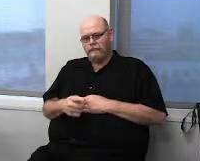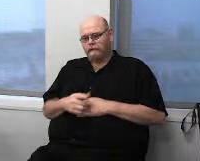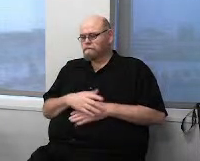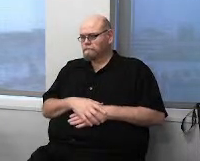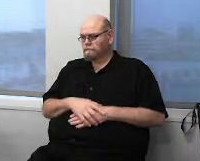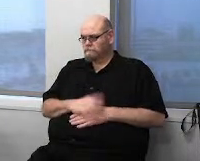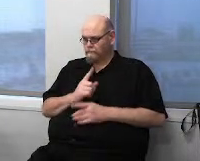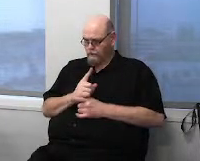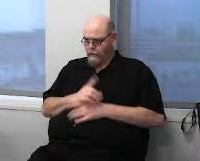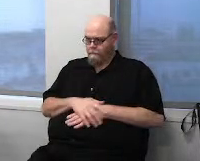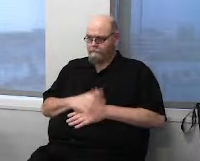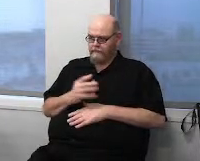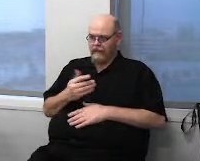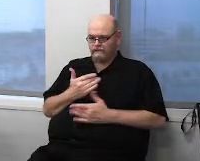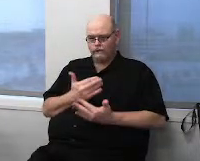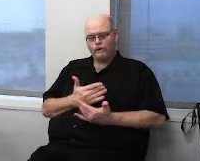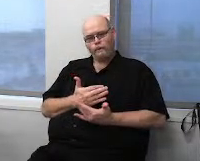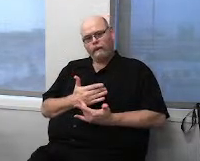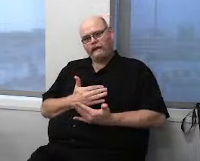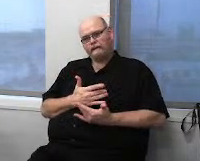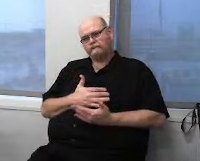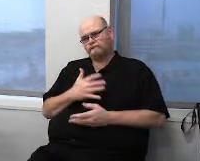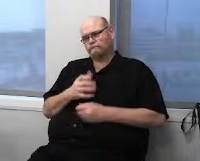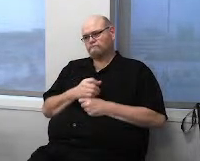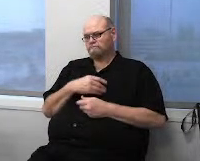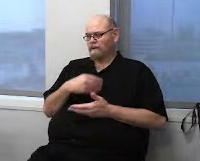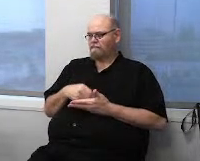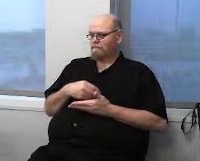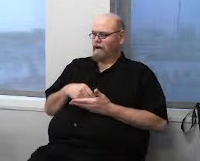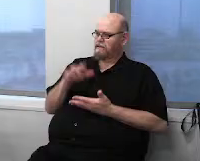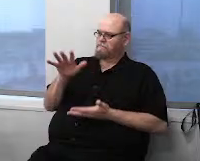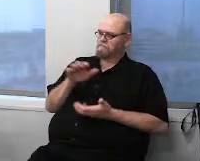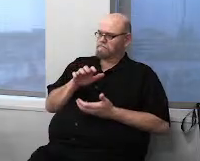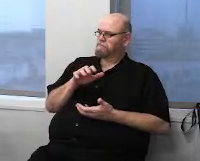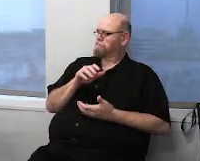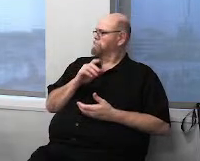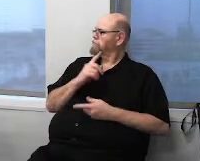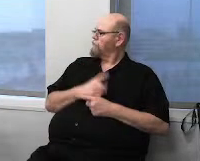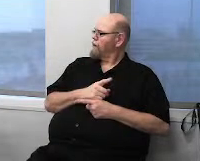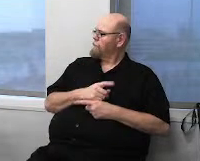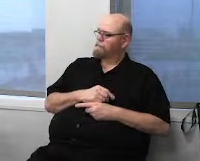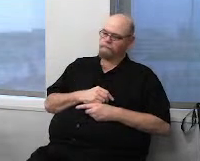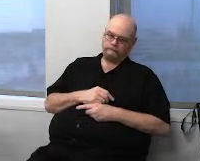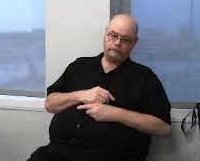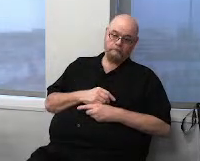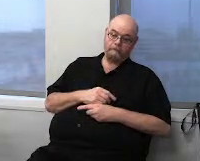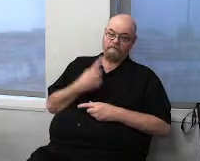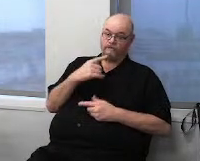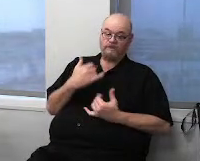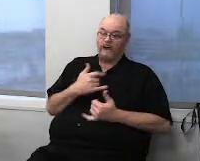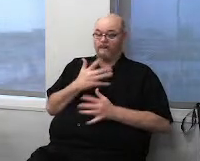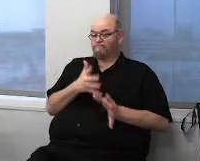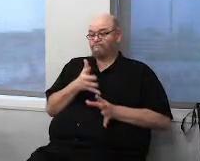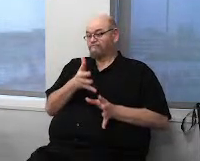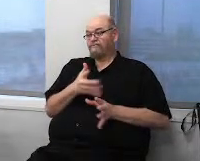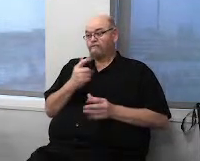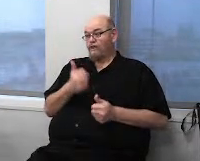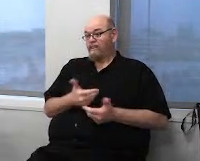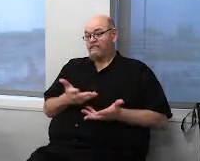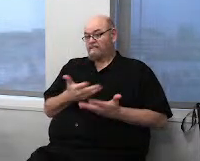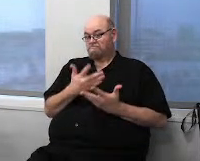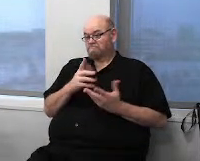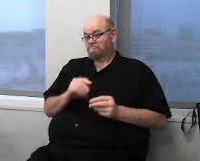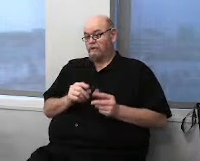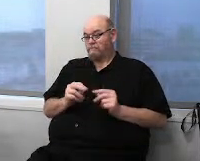was incomplete. Correct. All right, and you're waiting to, and you want to do something about it at some point. That is correct. But meanwhile, it's just sitting there